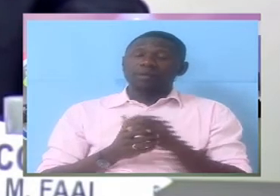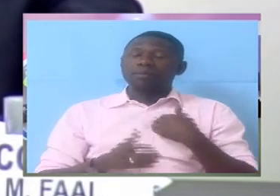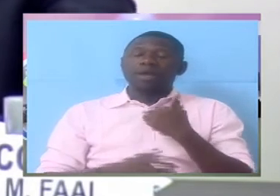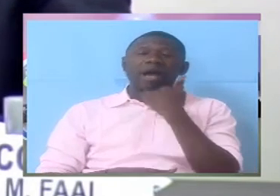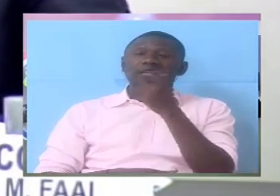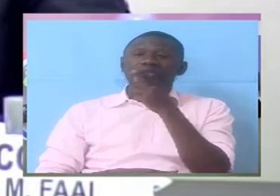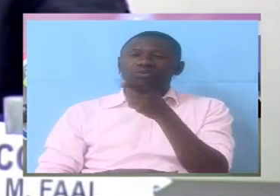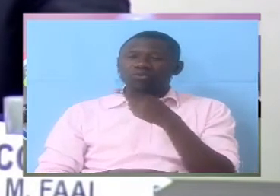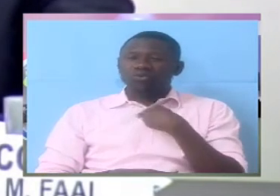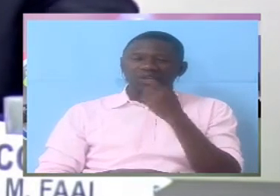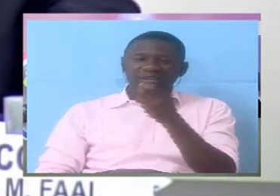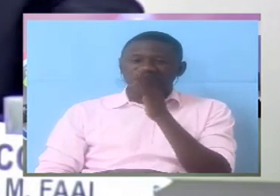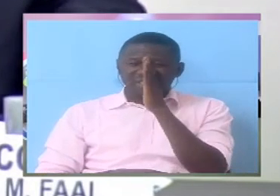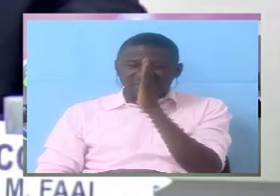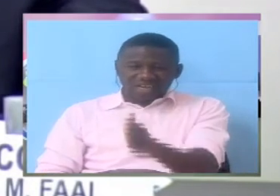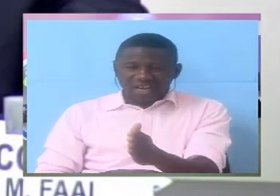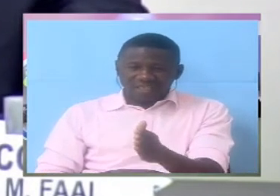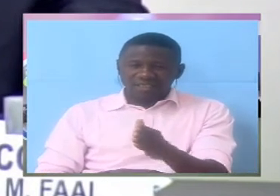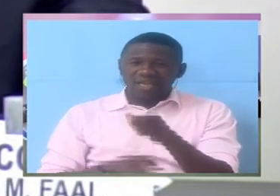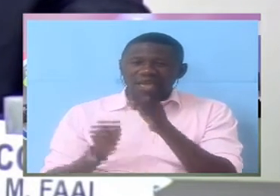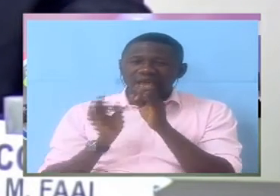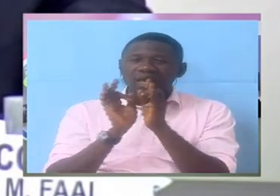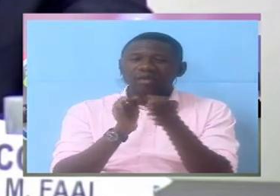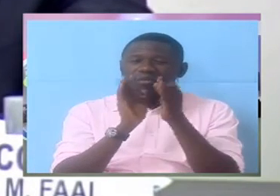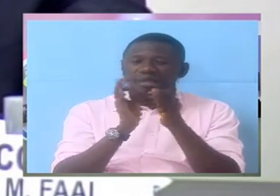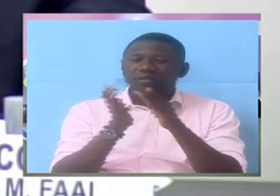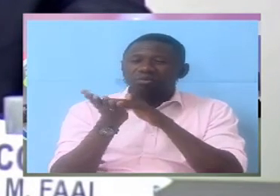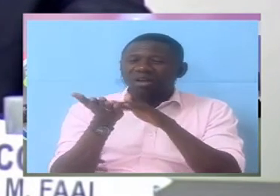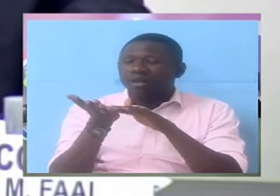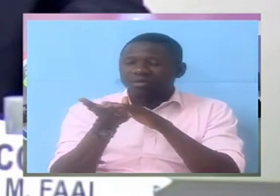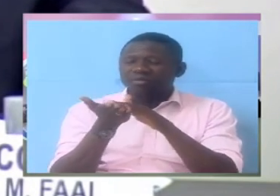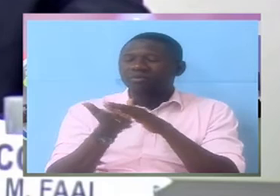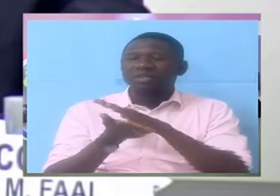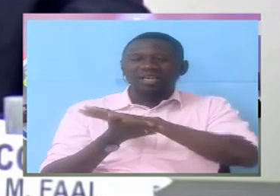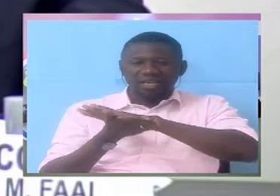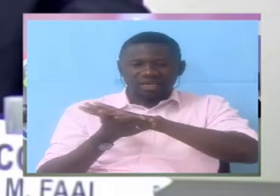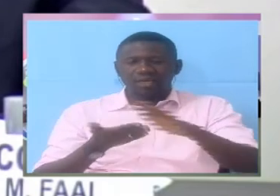you to give a factual description. And I